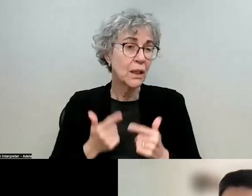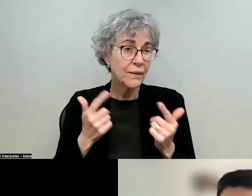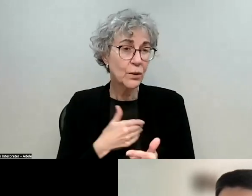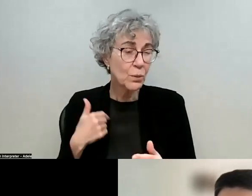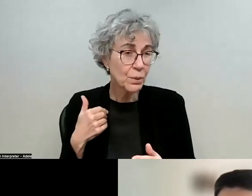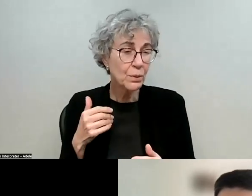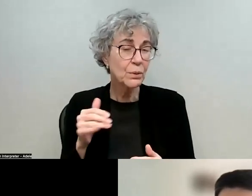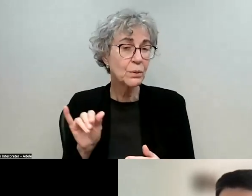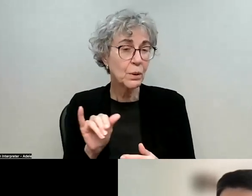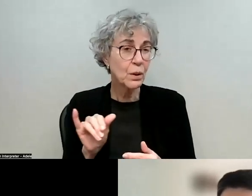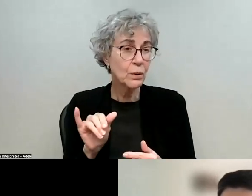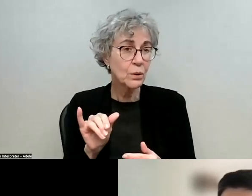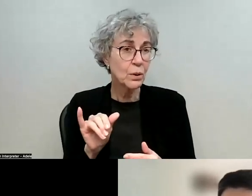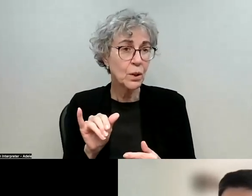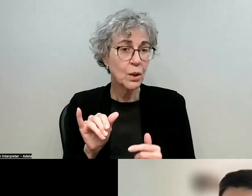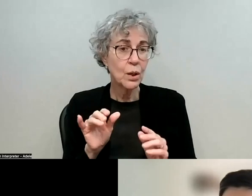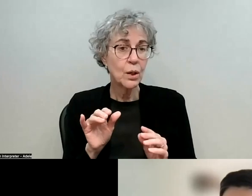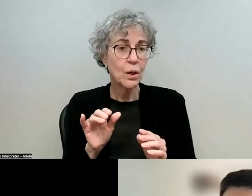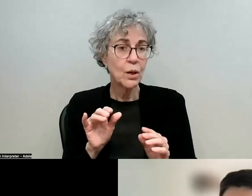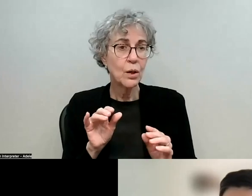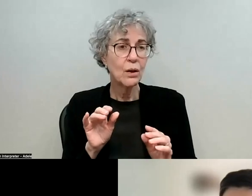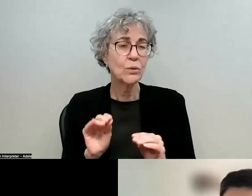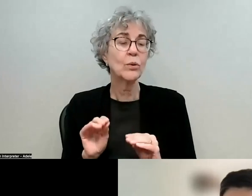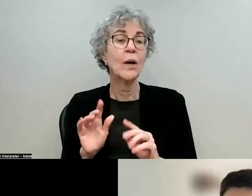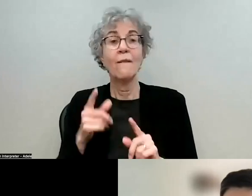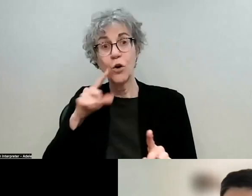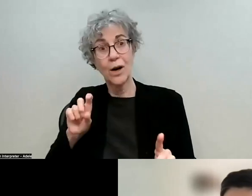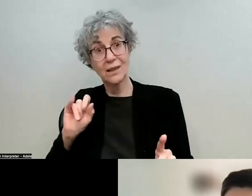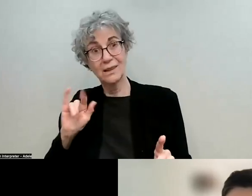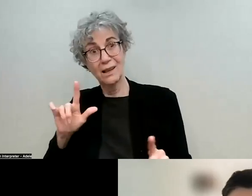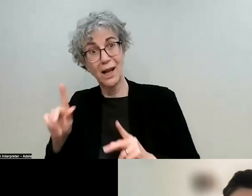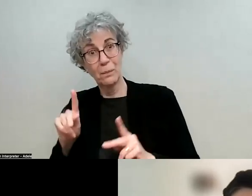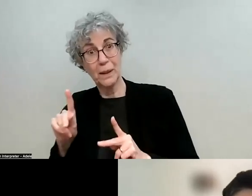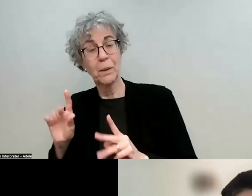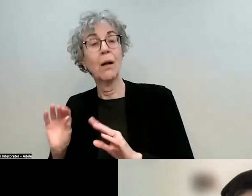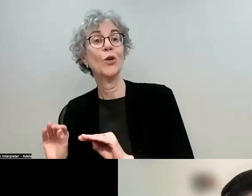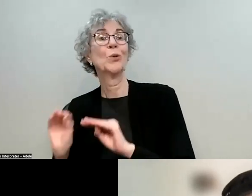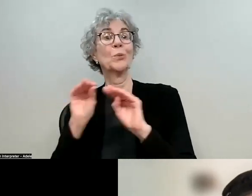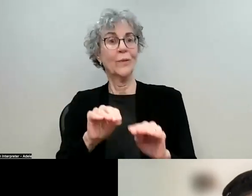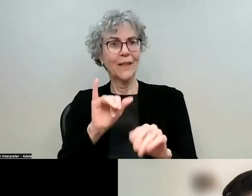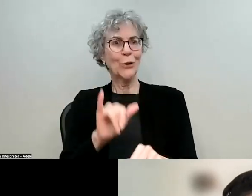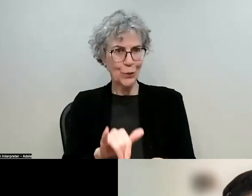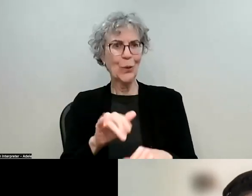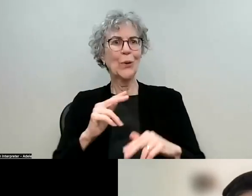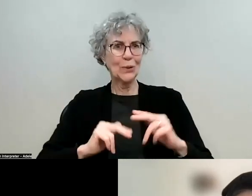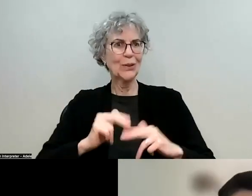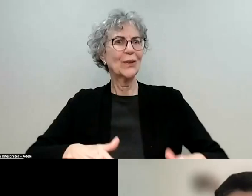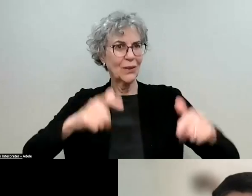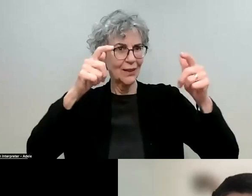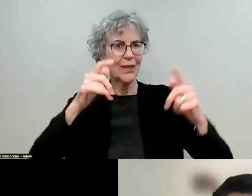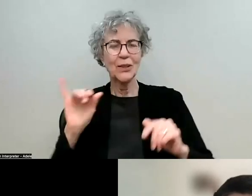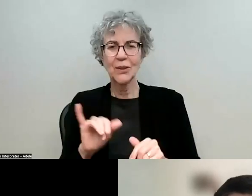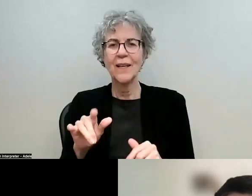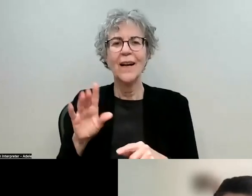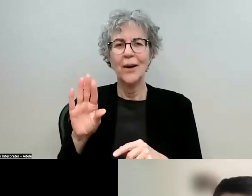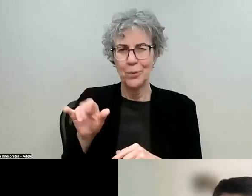people on SIL to Sure. these vertical communities as well? Sure, and I probably did